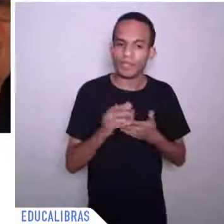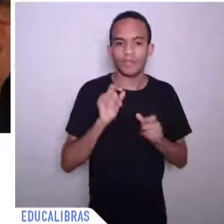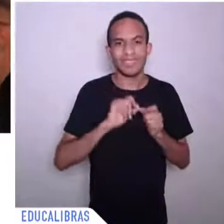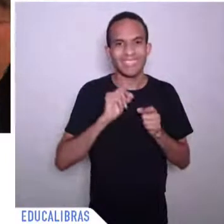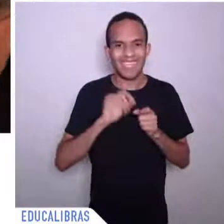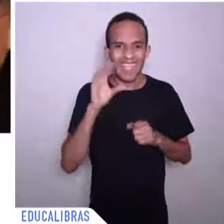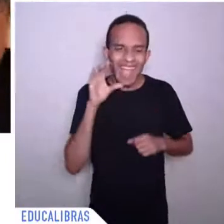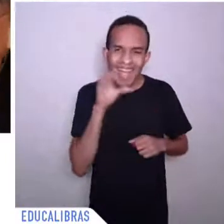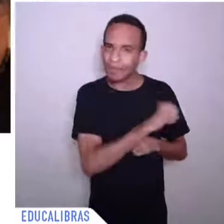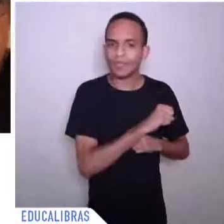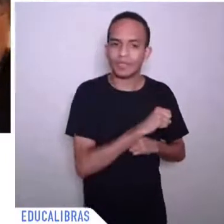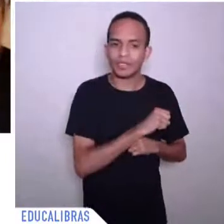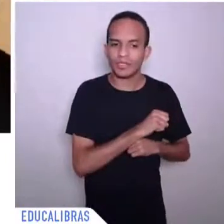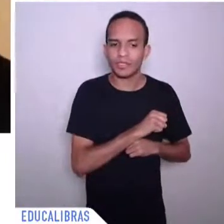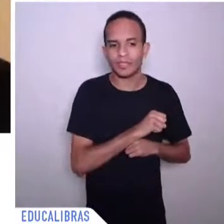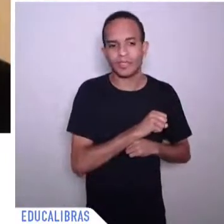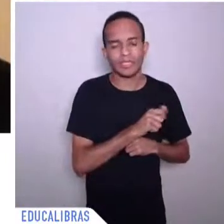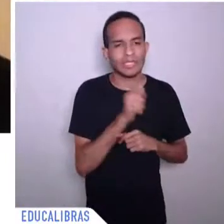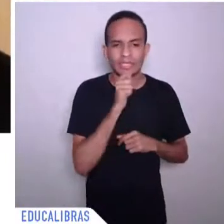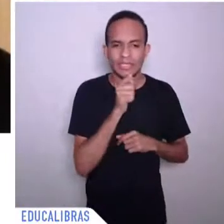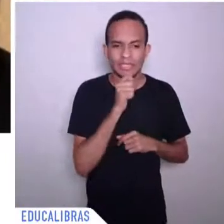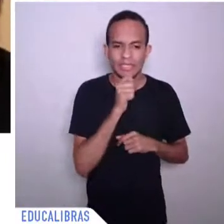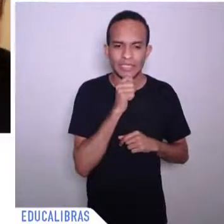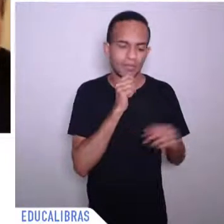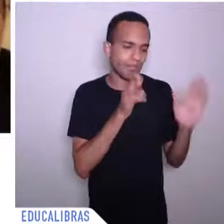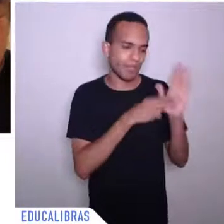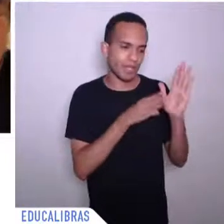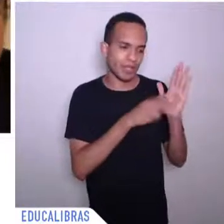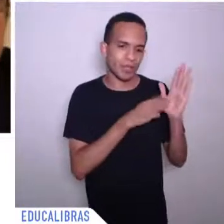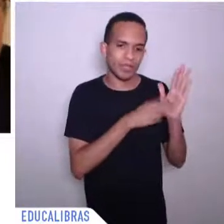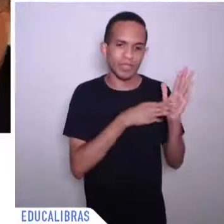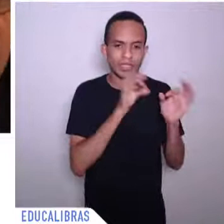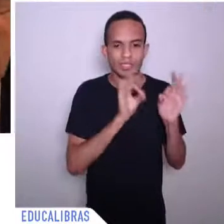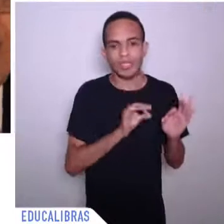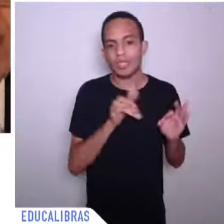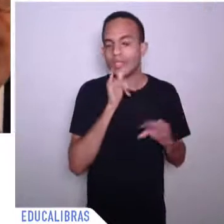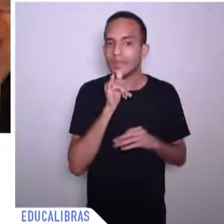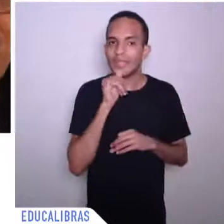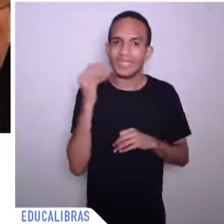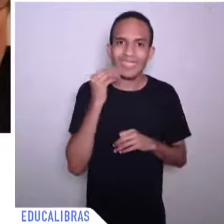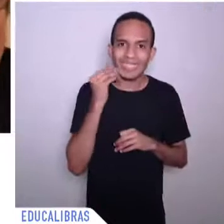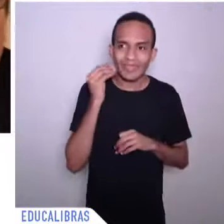so surprised, and